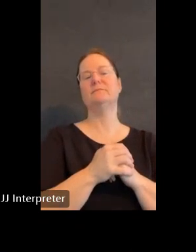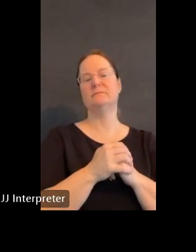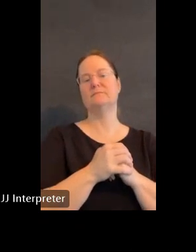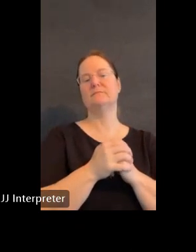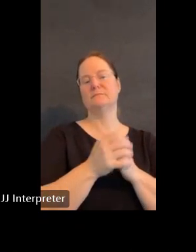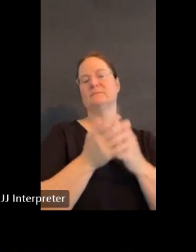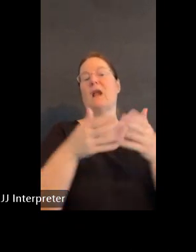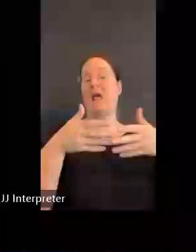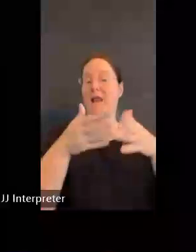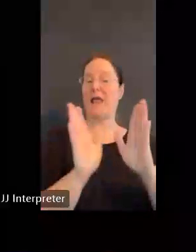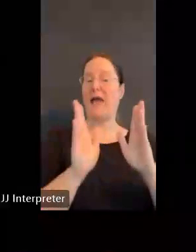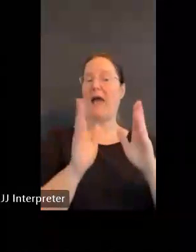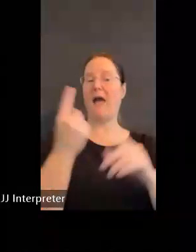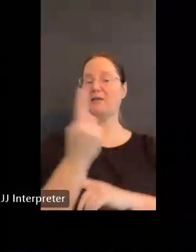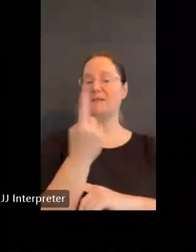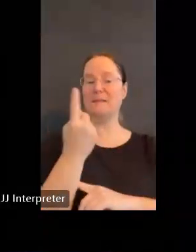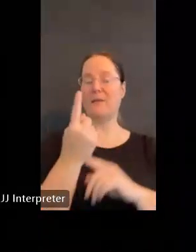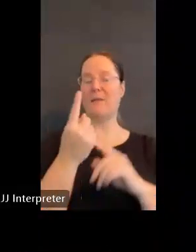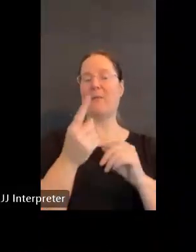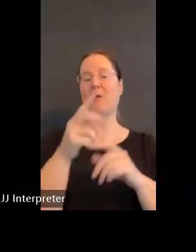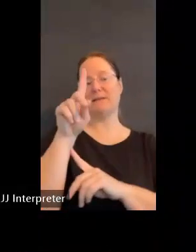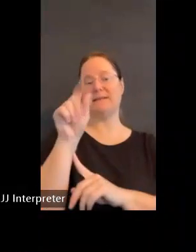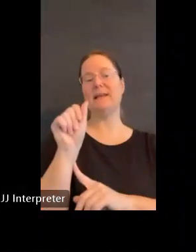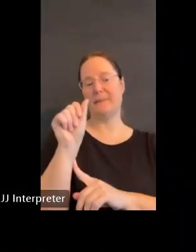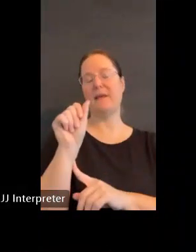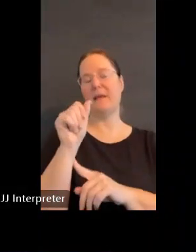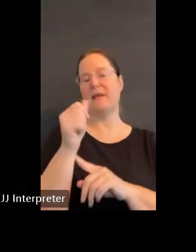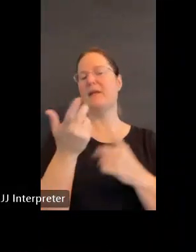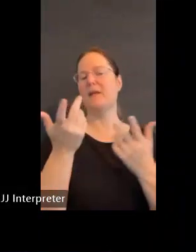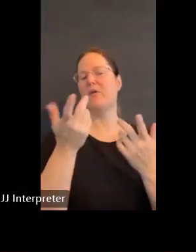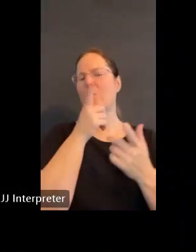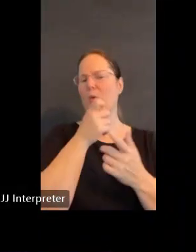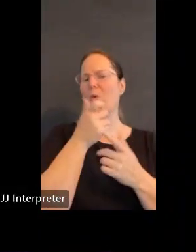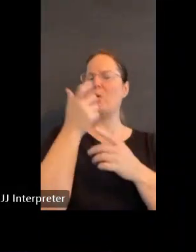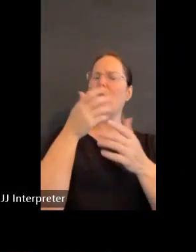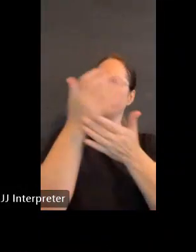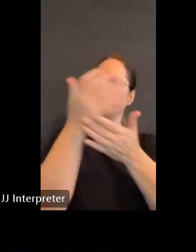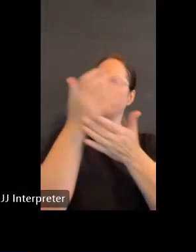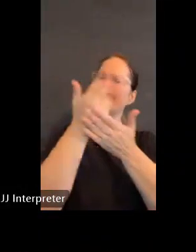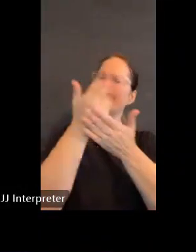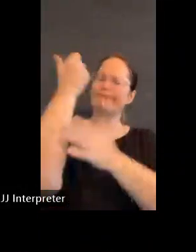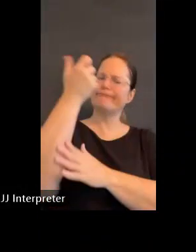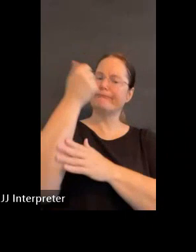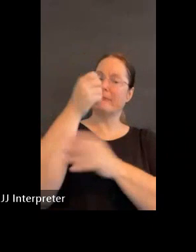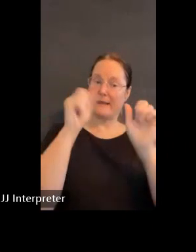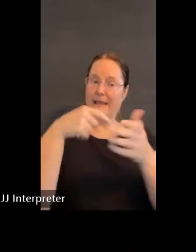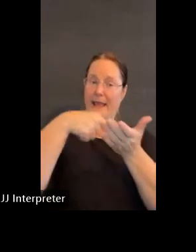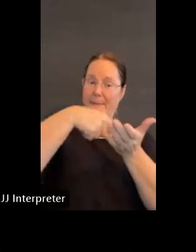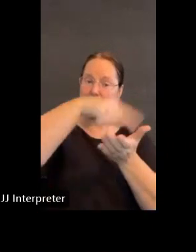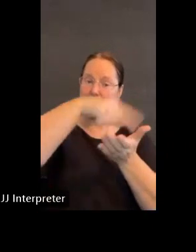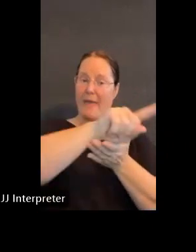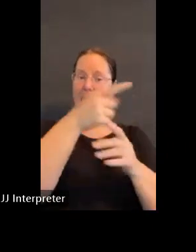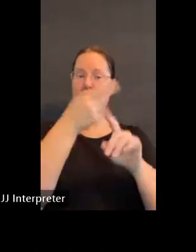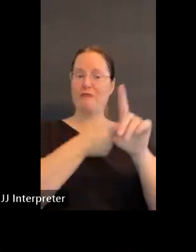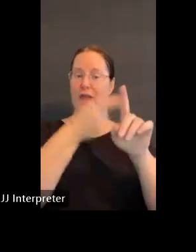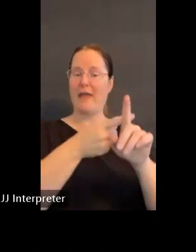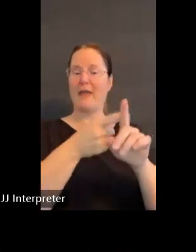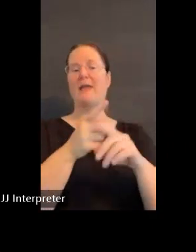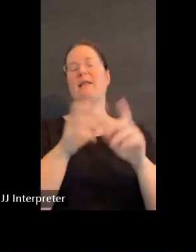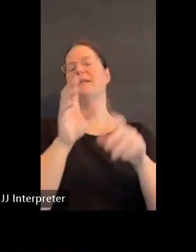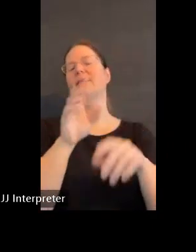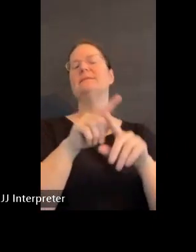allowing a person with a disability who receives disability income to be able to pay their rent on a different date than other tenants. So